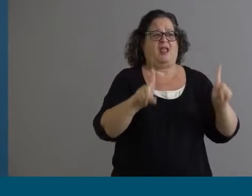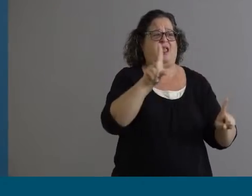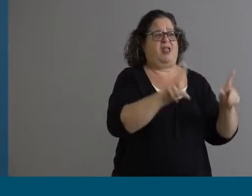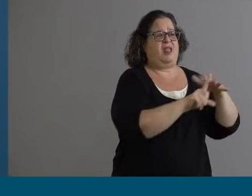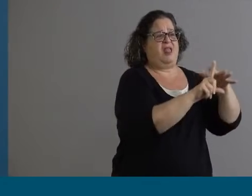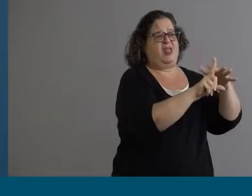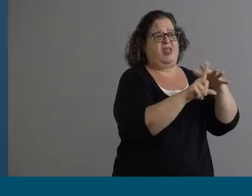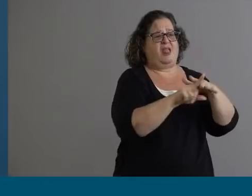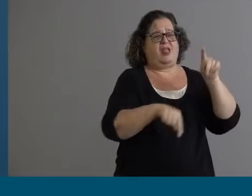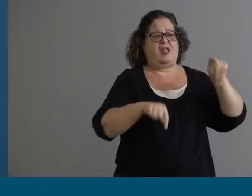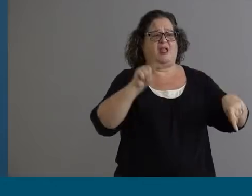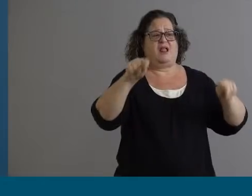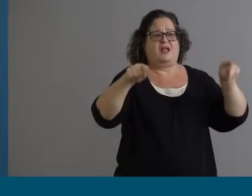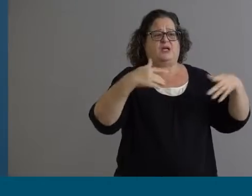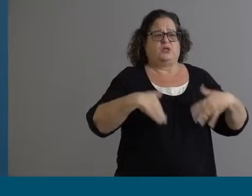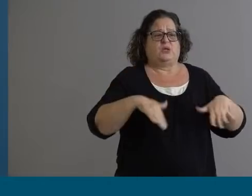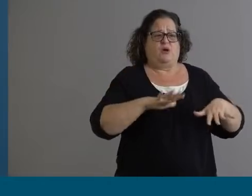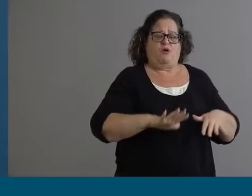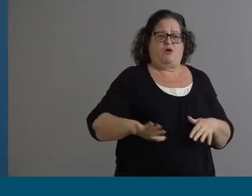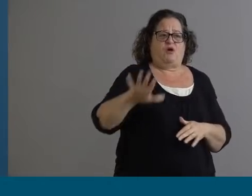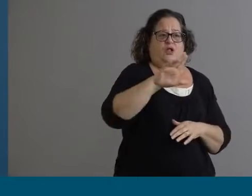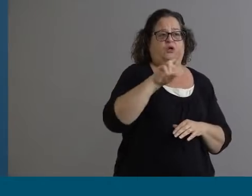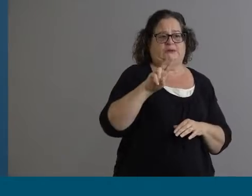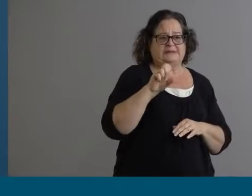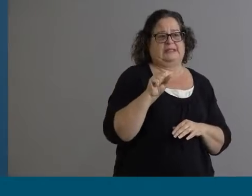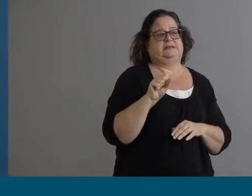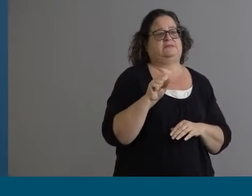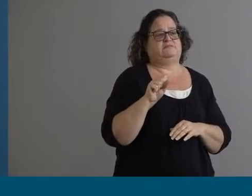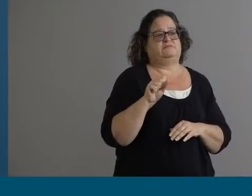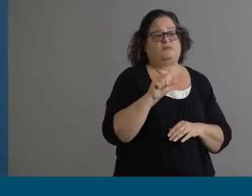and no state is spared.